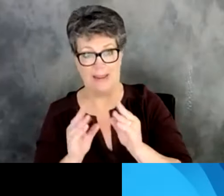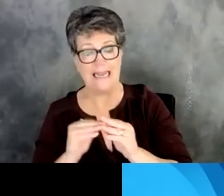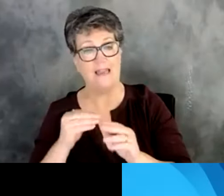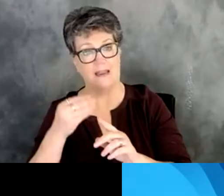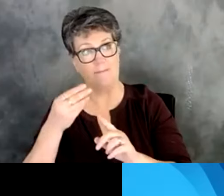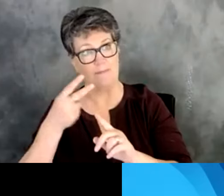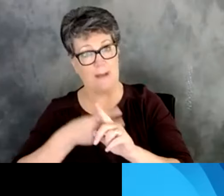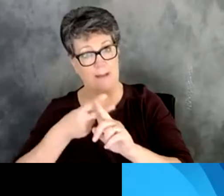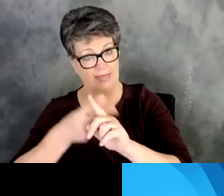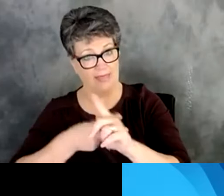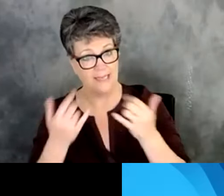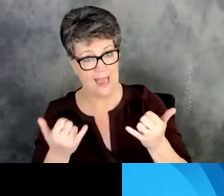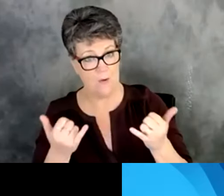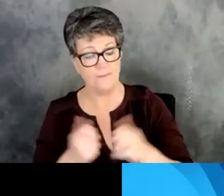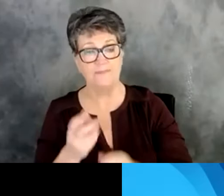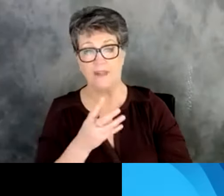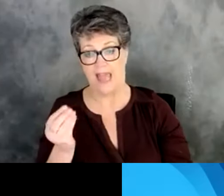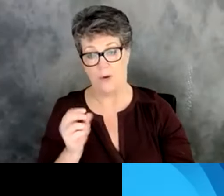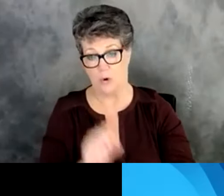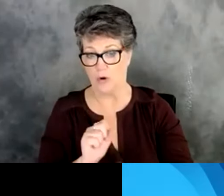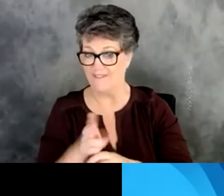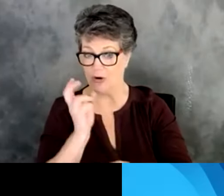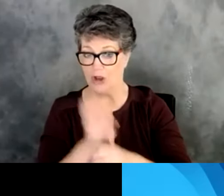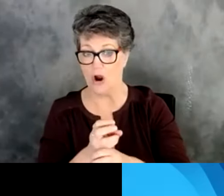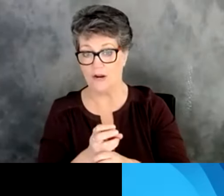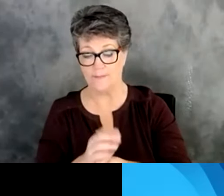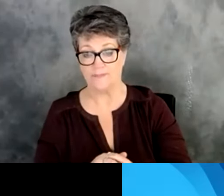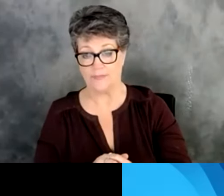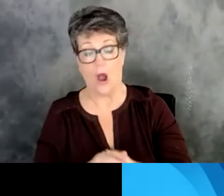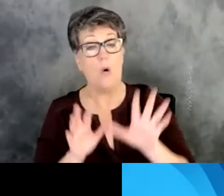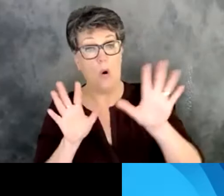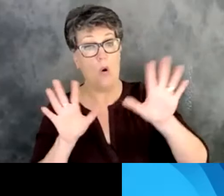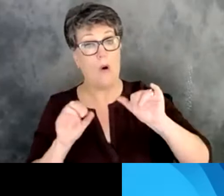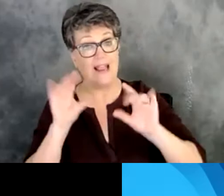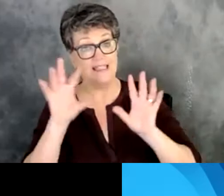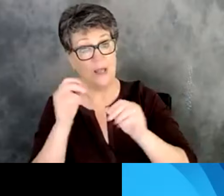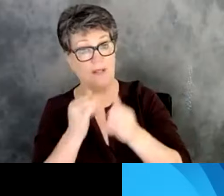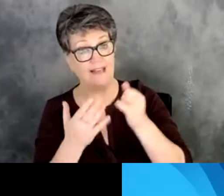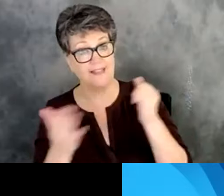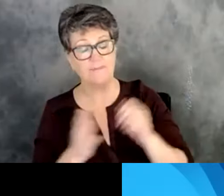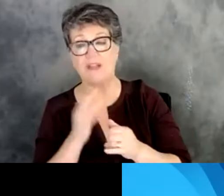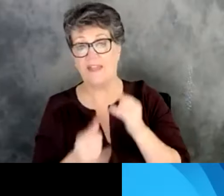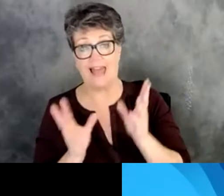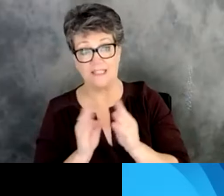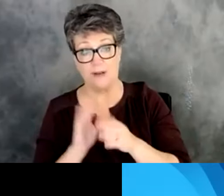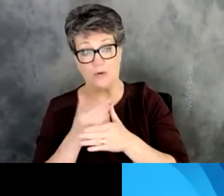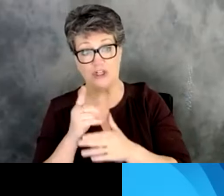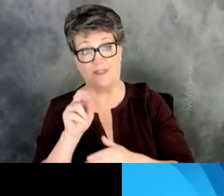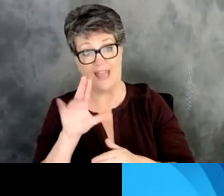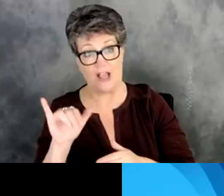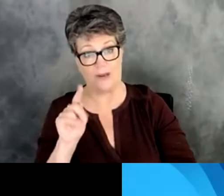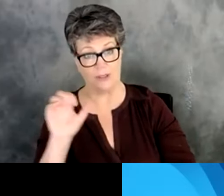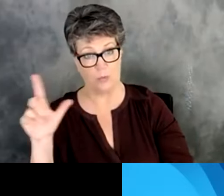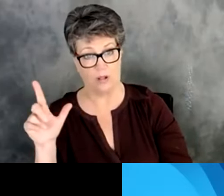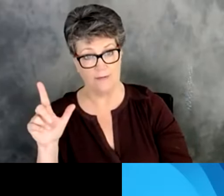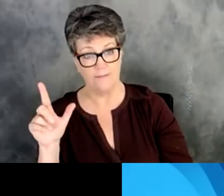now, and we are working very hard. I can tell you one last thing. Last meeting, we shared the equity tool,